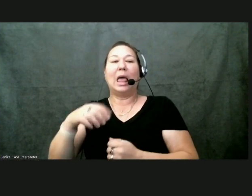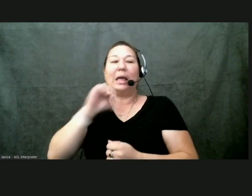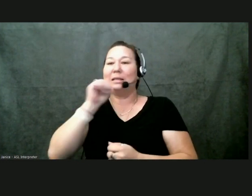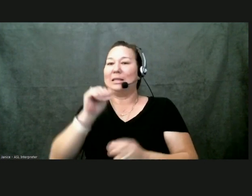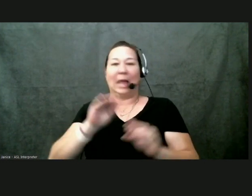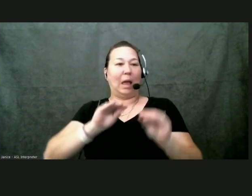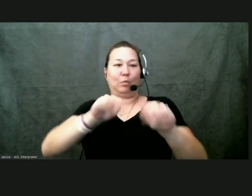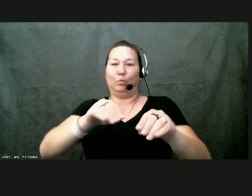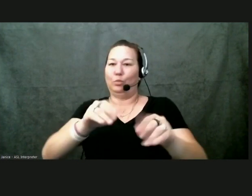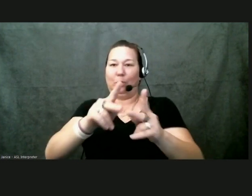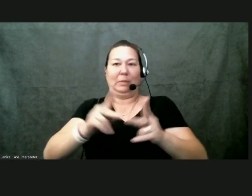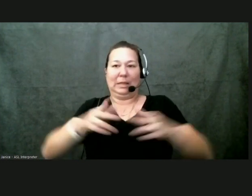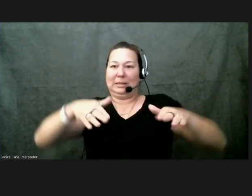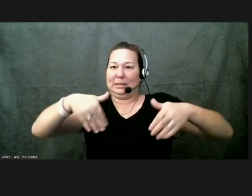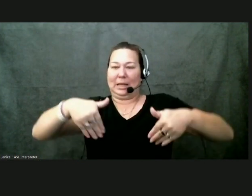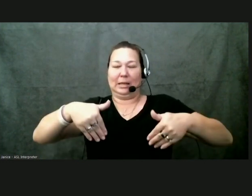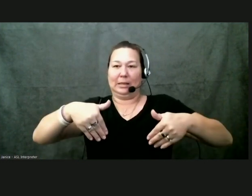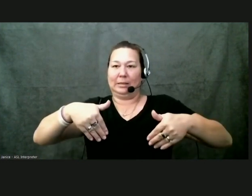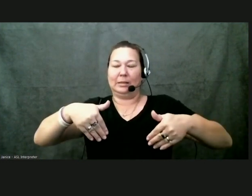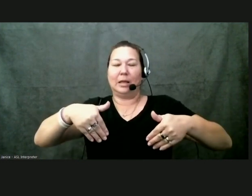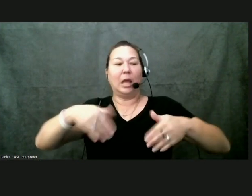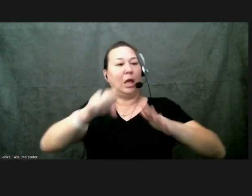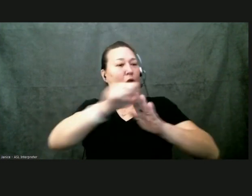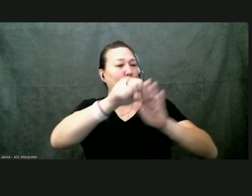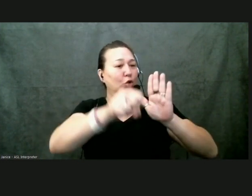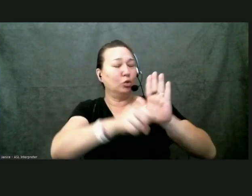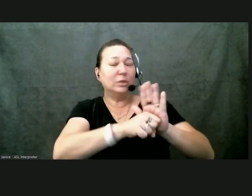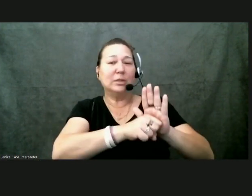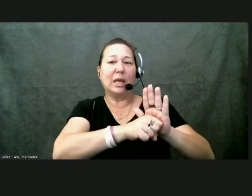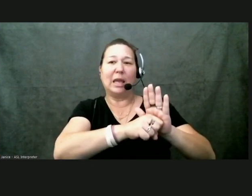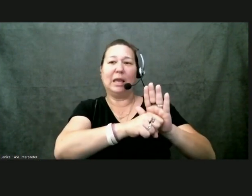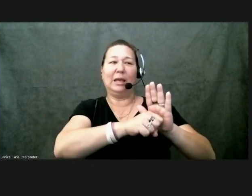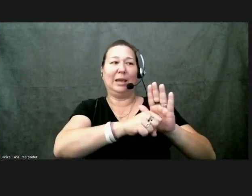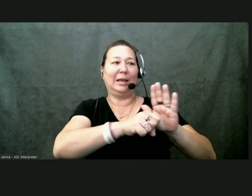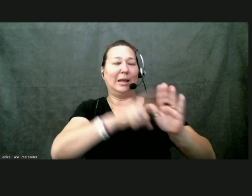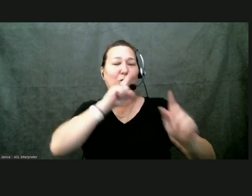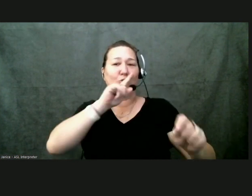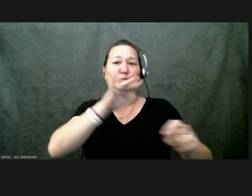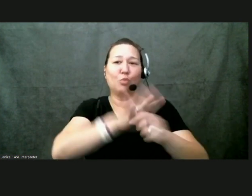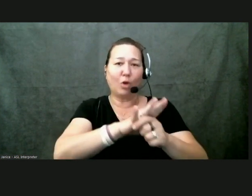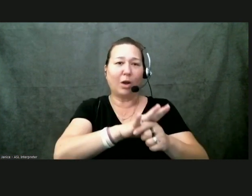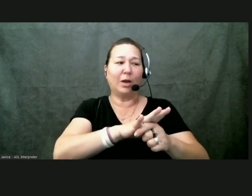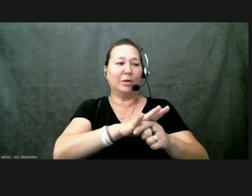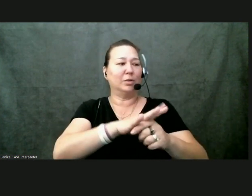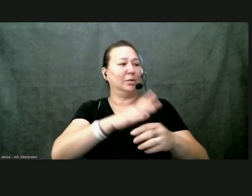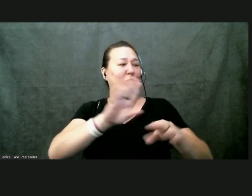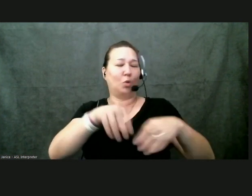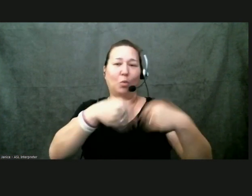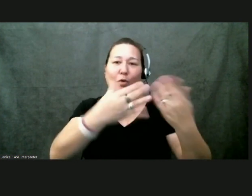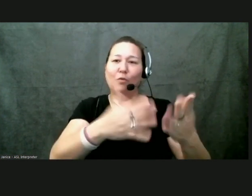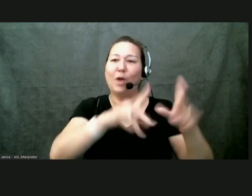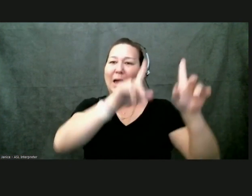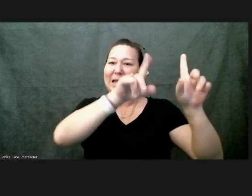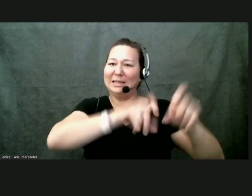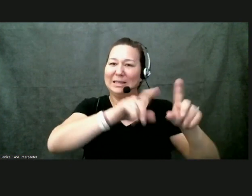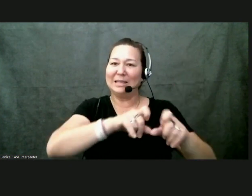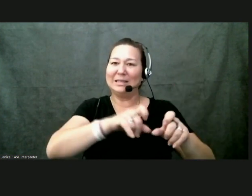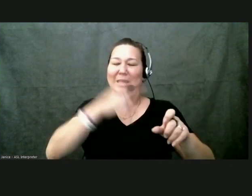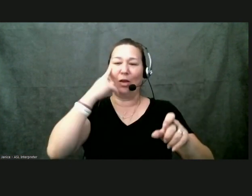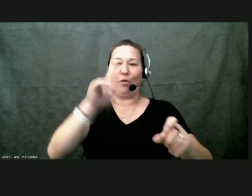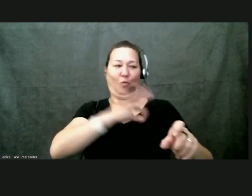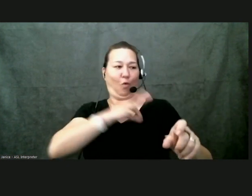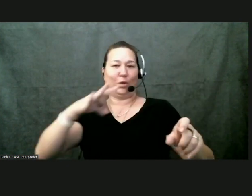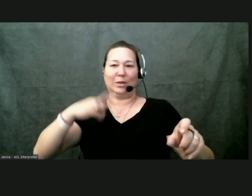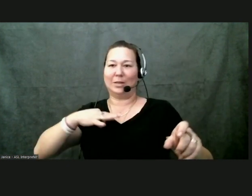yet. And because the state has promised to make testing available to the staff, that's not necessarily